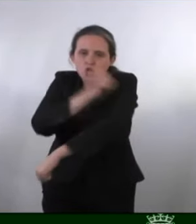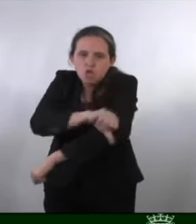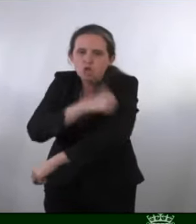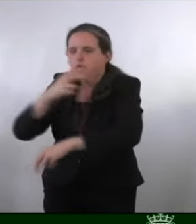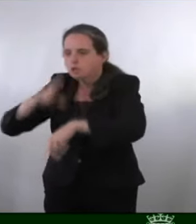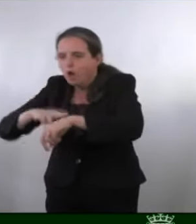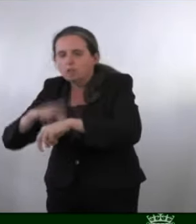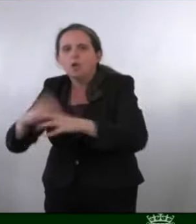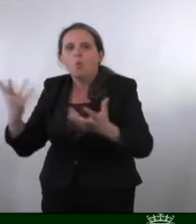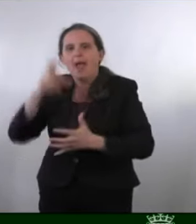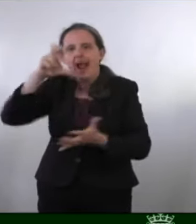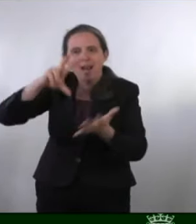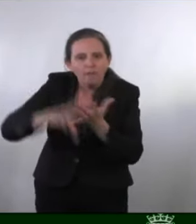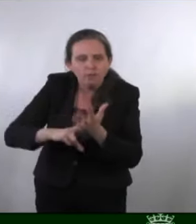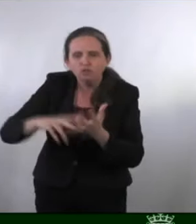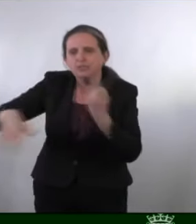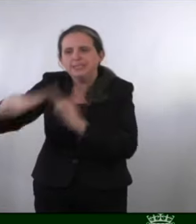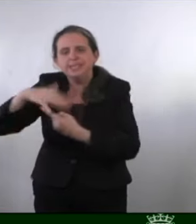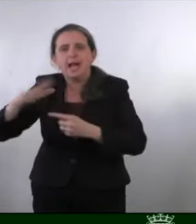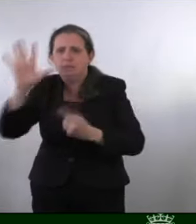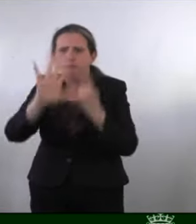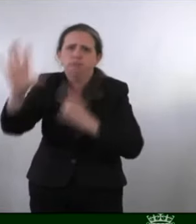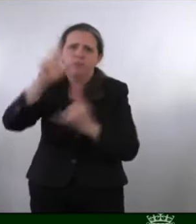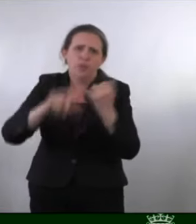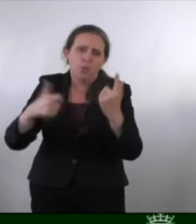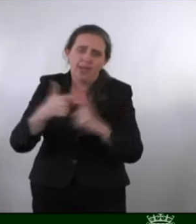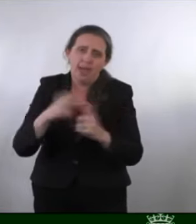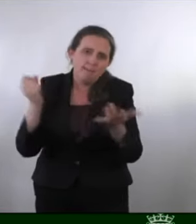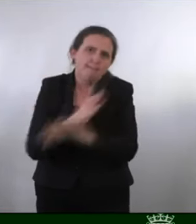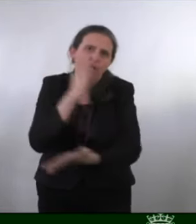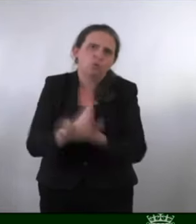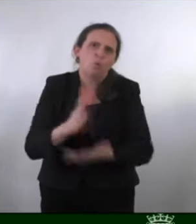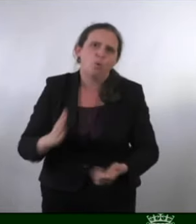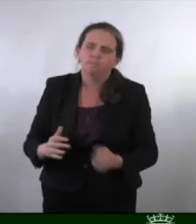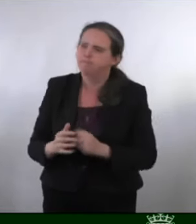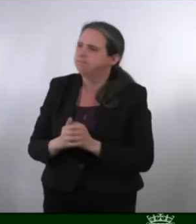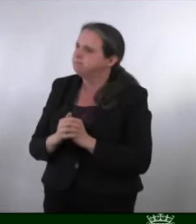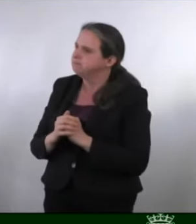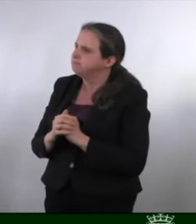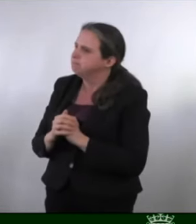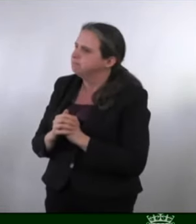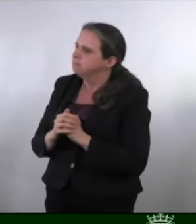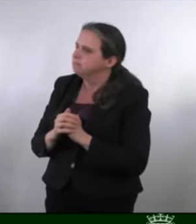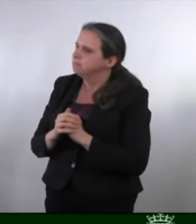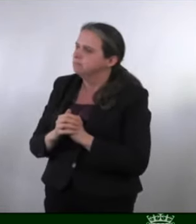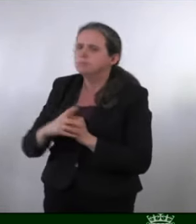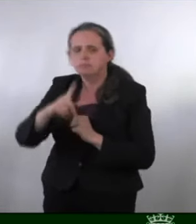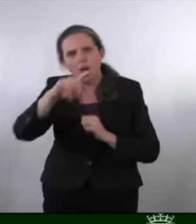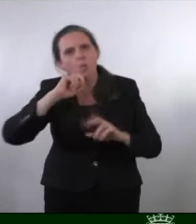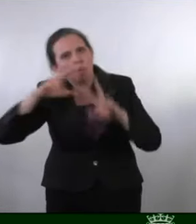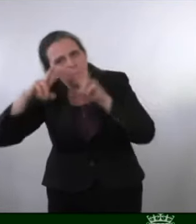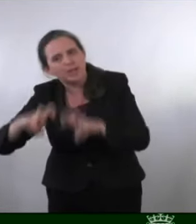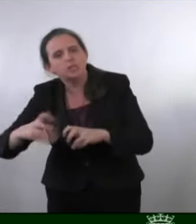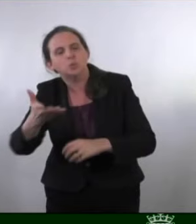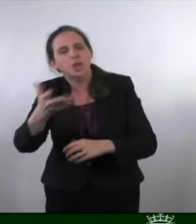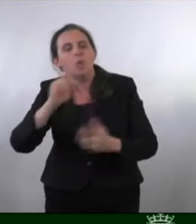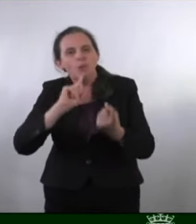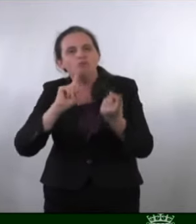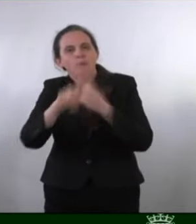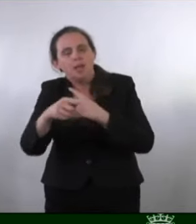country? Prime Minister. I will look into the matter that the honourable lady raises and get back to it as soon as I